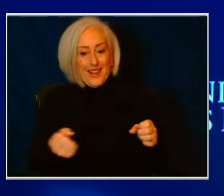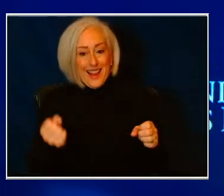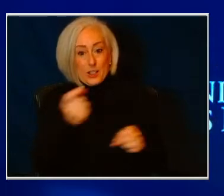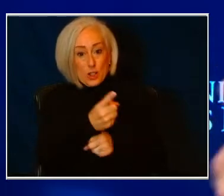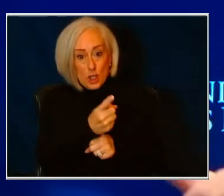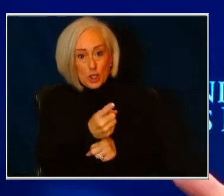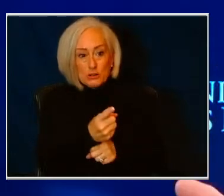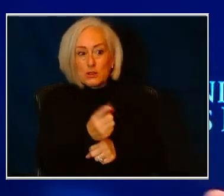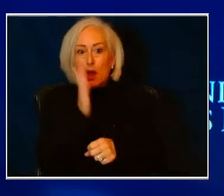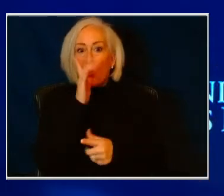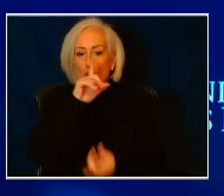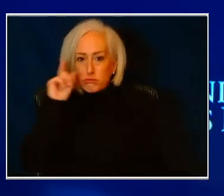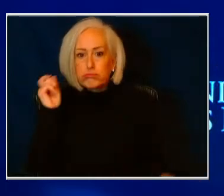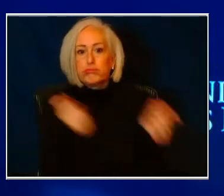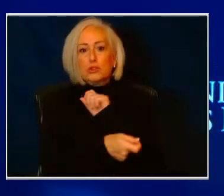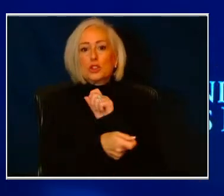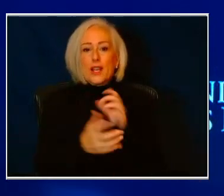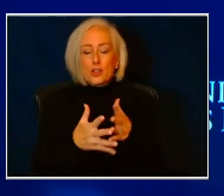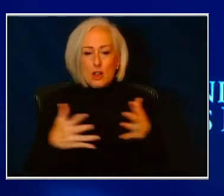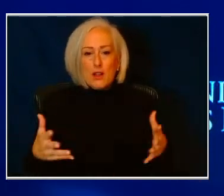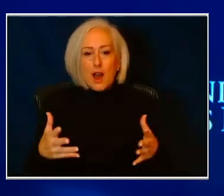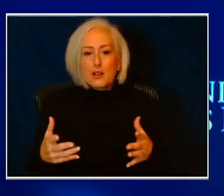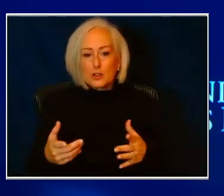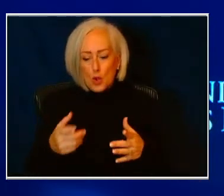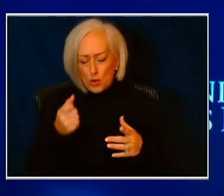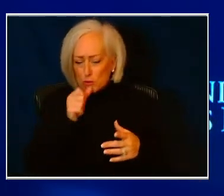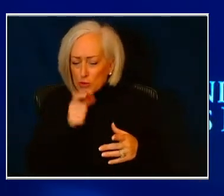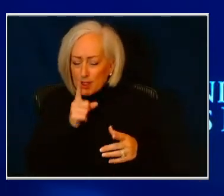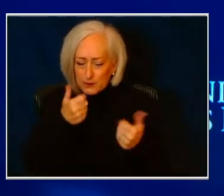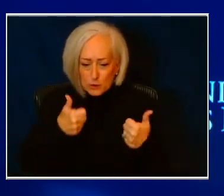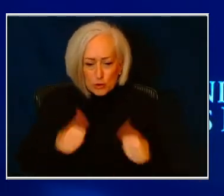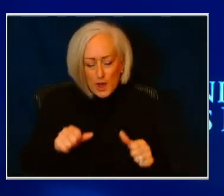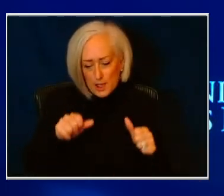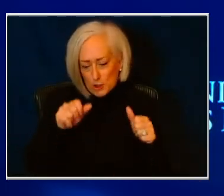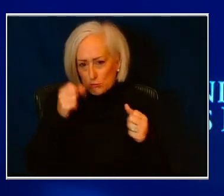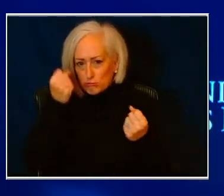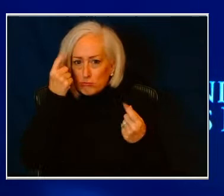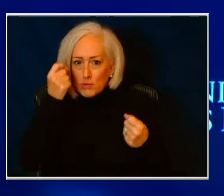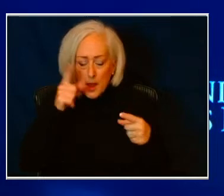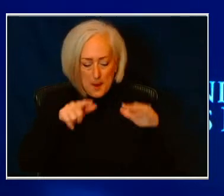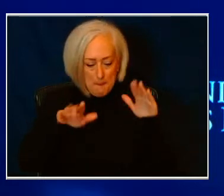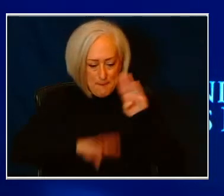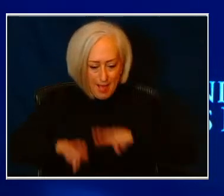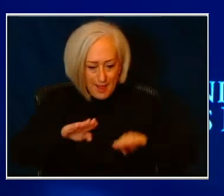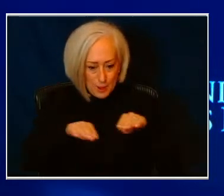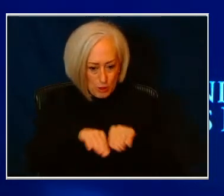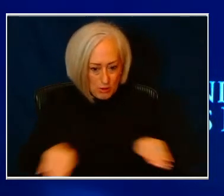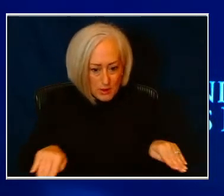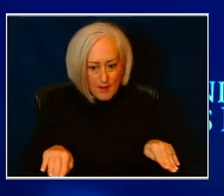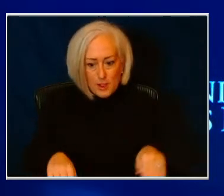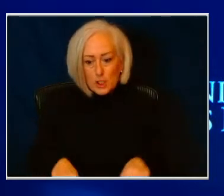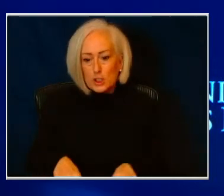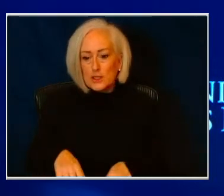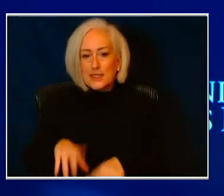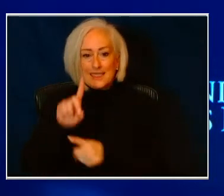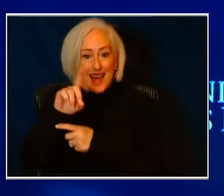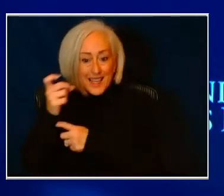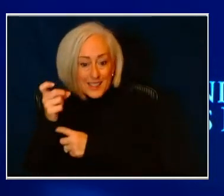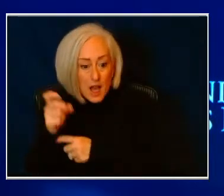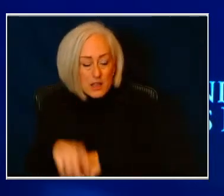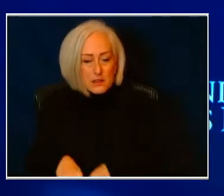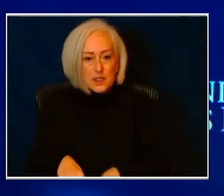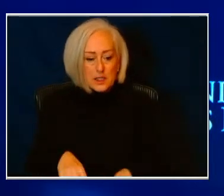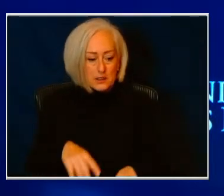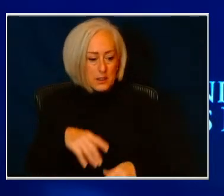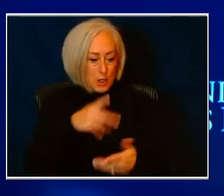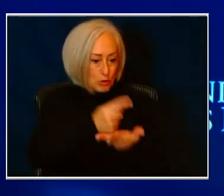sort of understanding at the biological level, and then the treatments and the diagnostics at the patient level. And we'll be applying a lot of this new